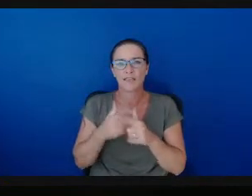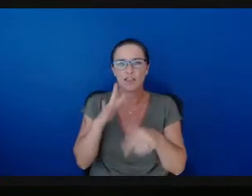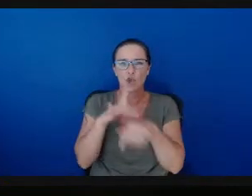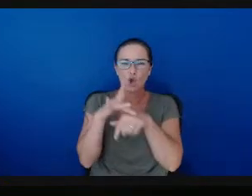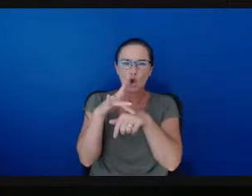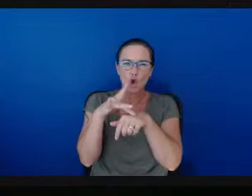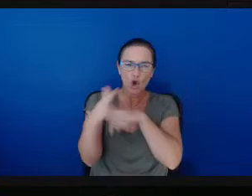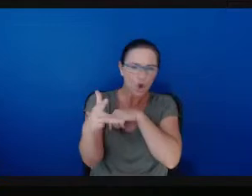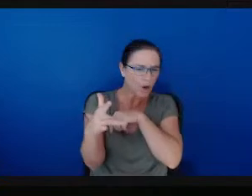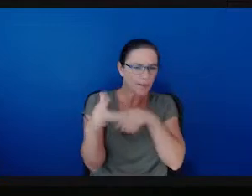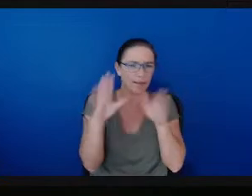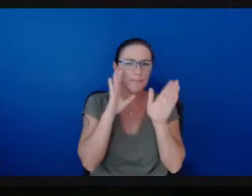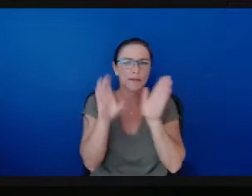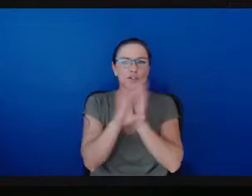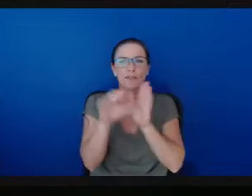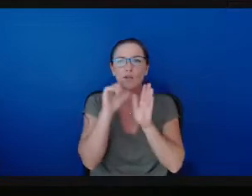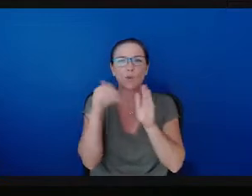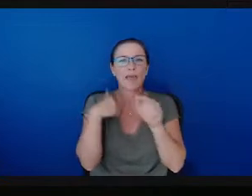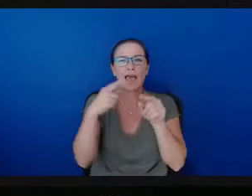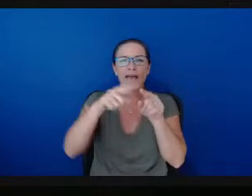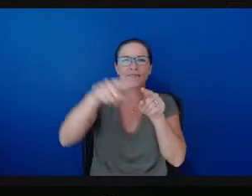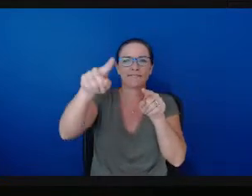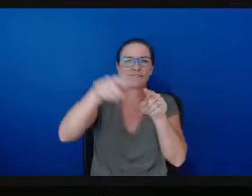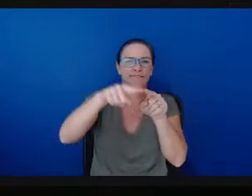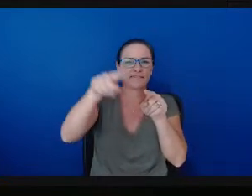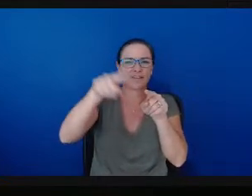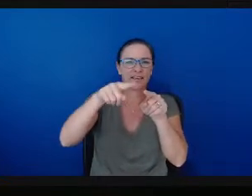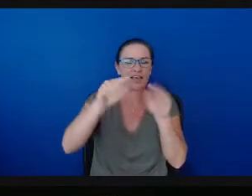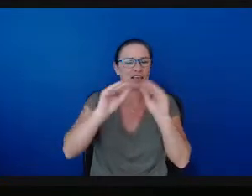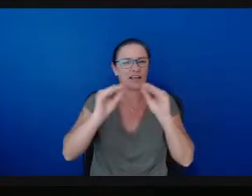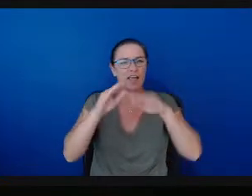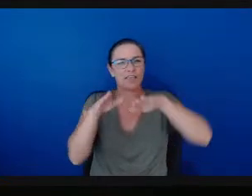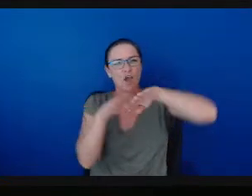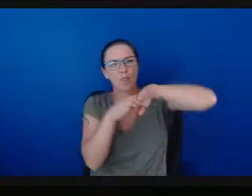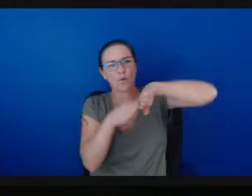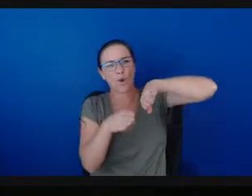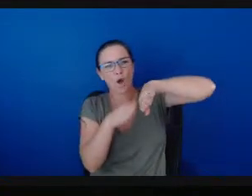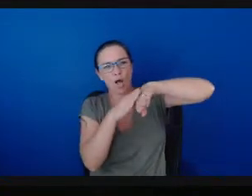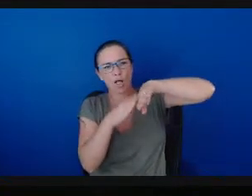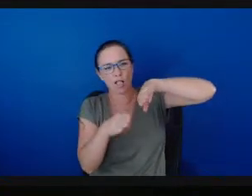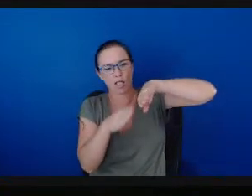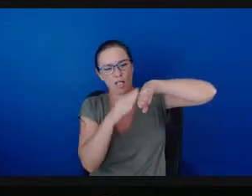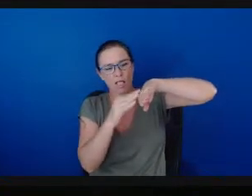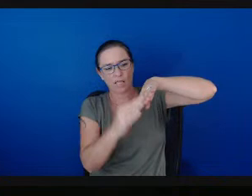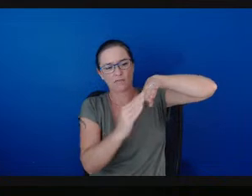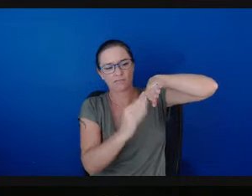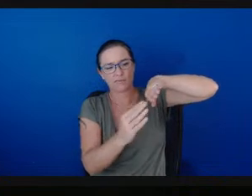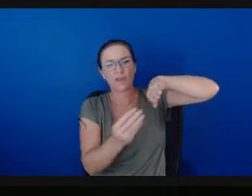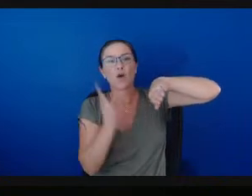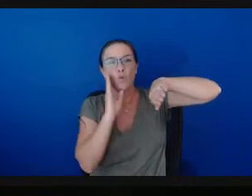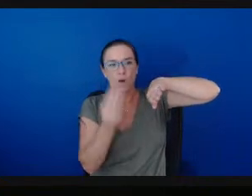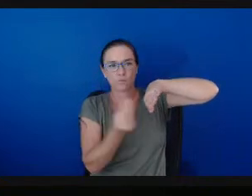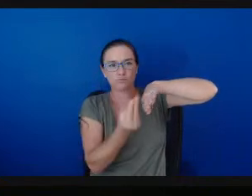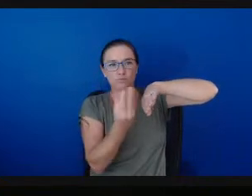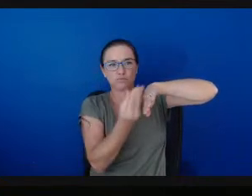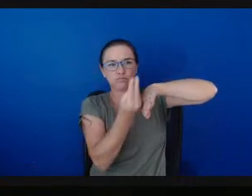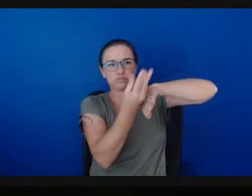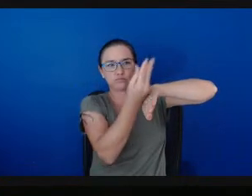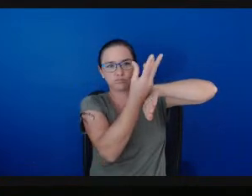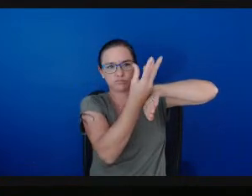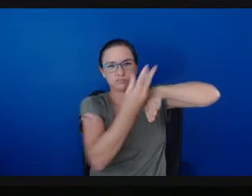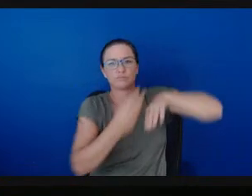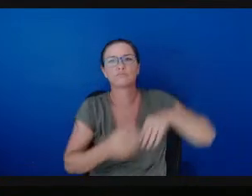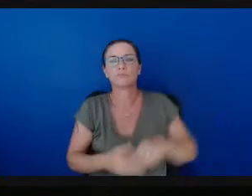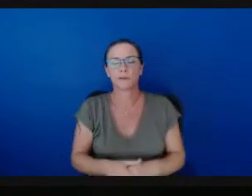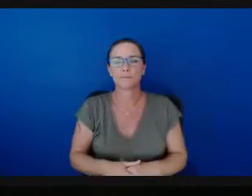frame, there's not even an outbreak up here at the base of the crater wall yet. That's how early this actually is. Right? This is going to open up, as we saw in the